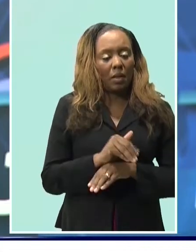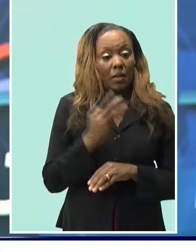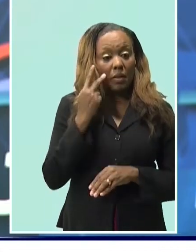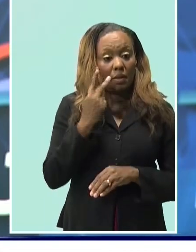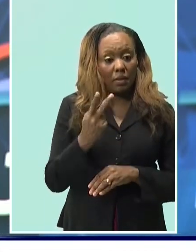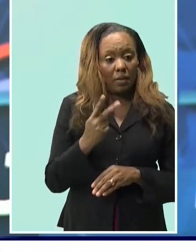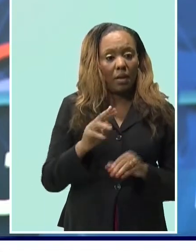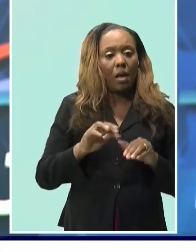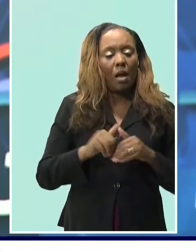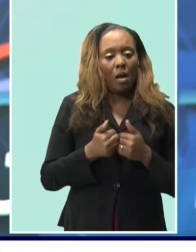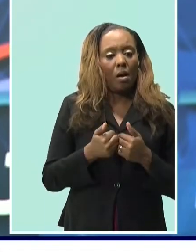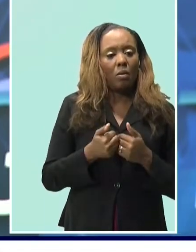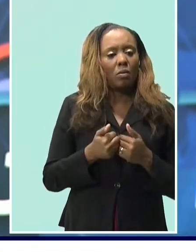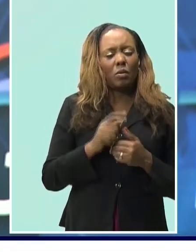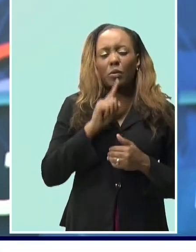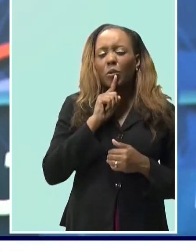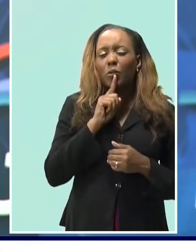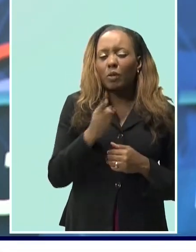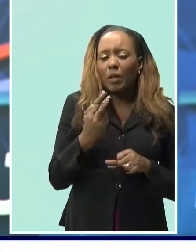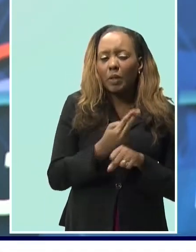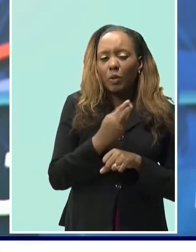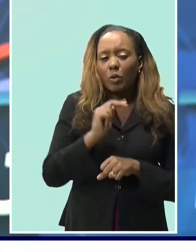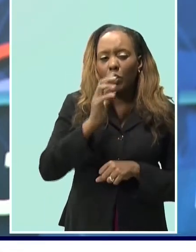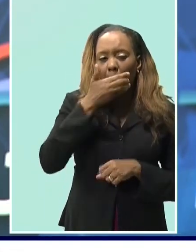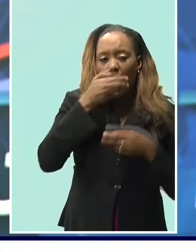highlights just how to use those masks.